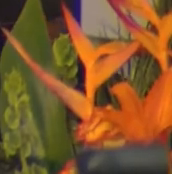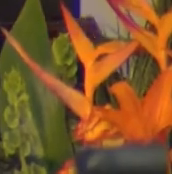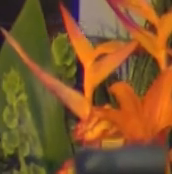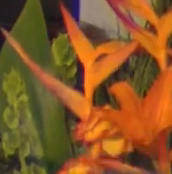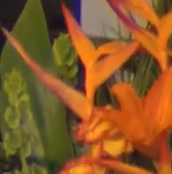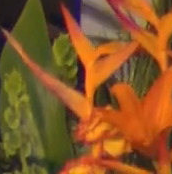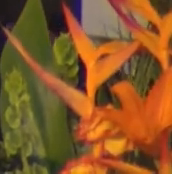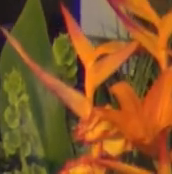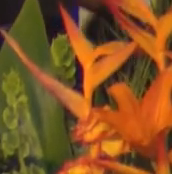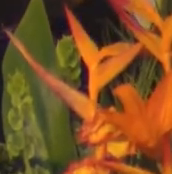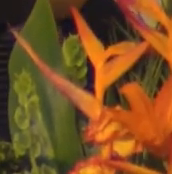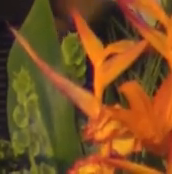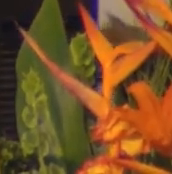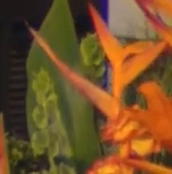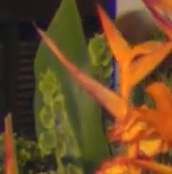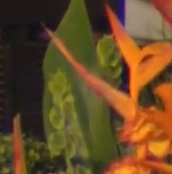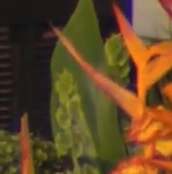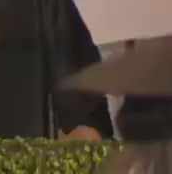Jinan Shu.